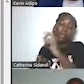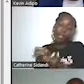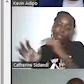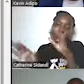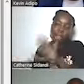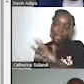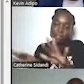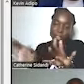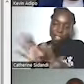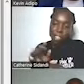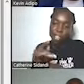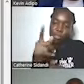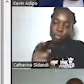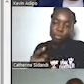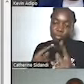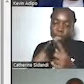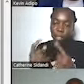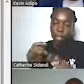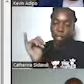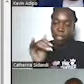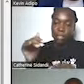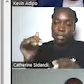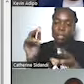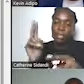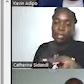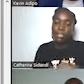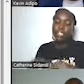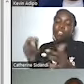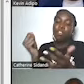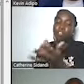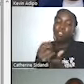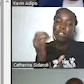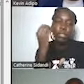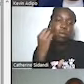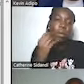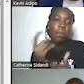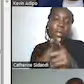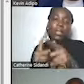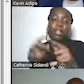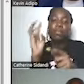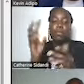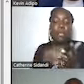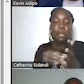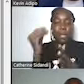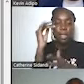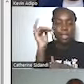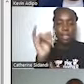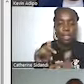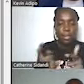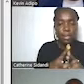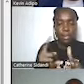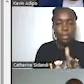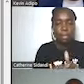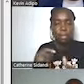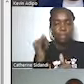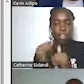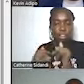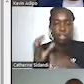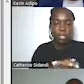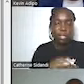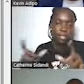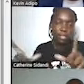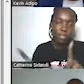pace yourself, you sit in their office, you sit at home and actually get to learn this. And at the end of it all, you get to have a certificate. And